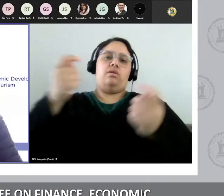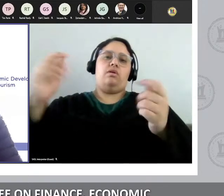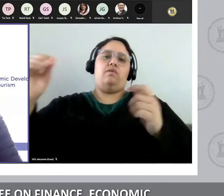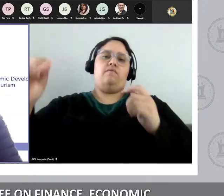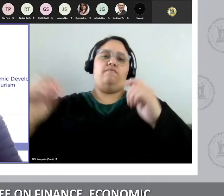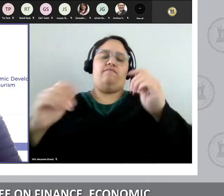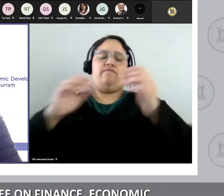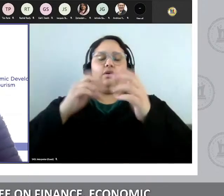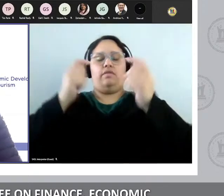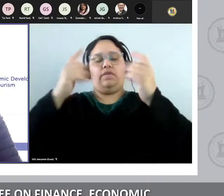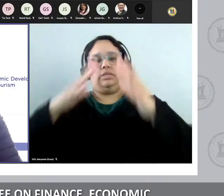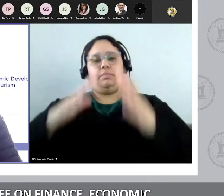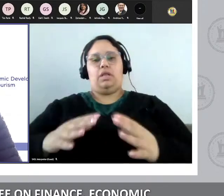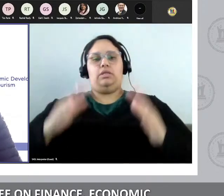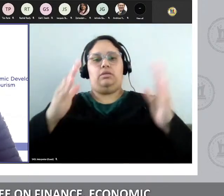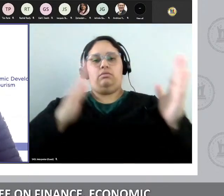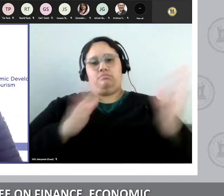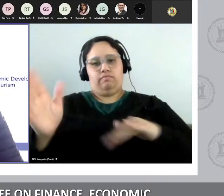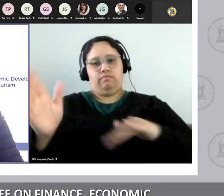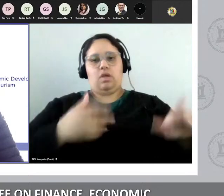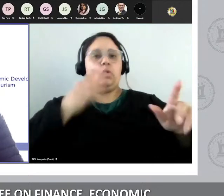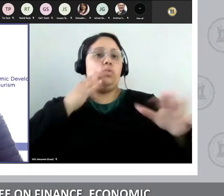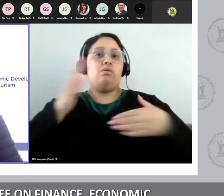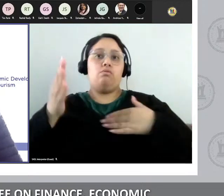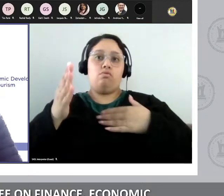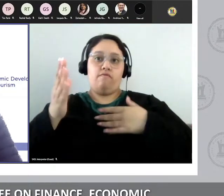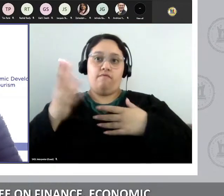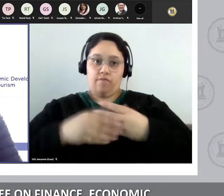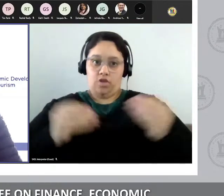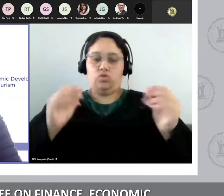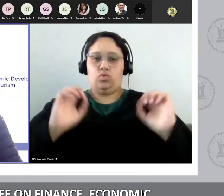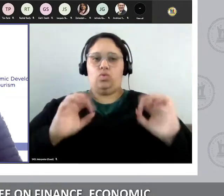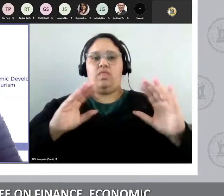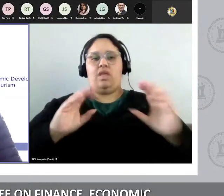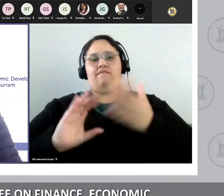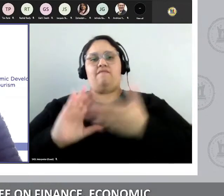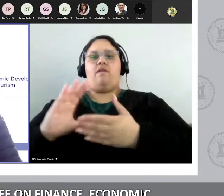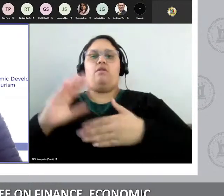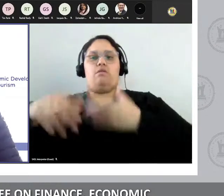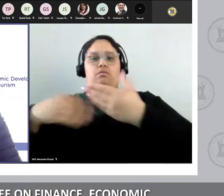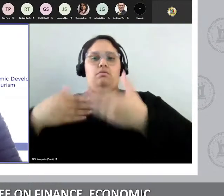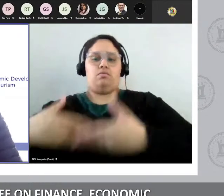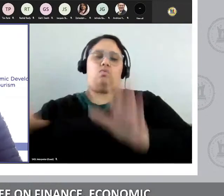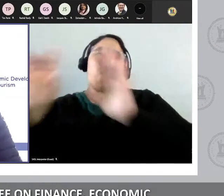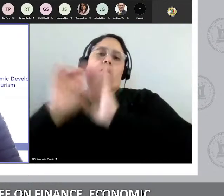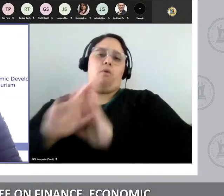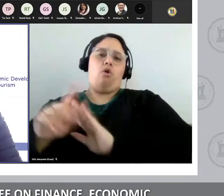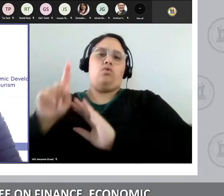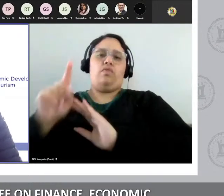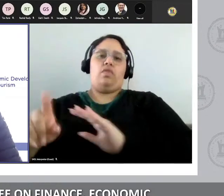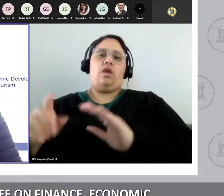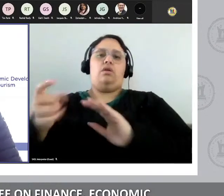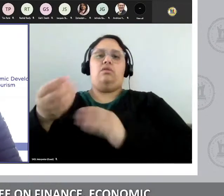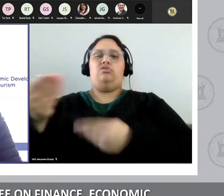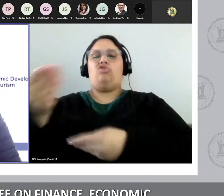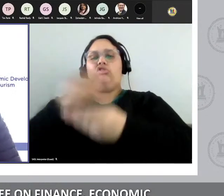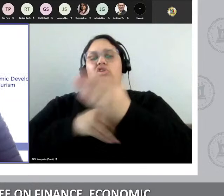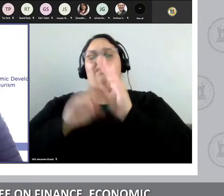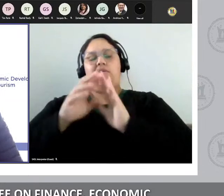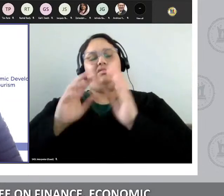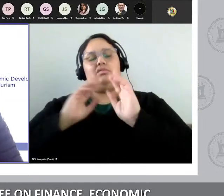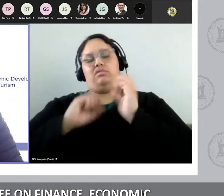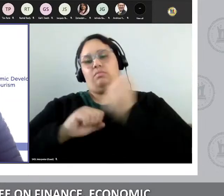then even the possibility, once that is concluded, for funding to take that whole project to the market. So that'll be transaction advisory support, et